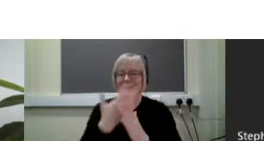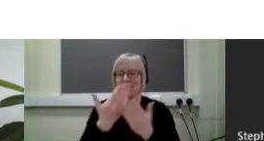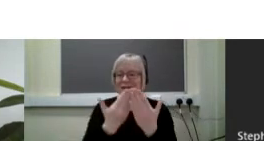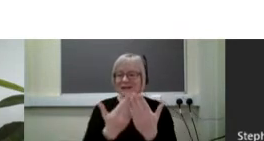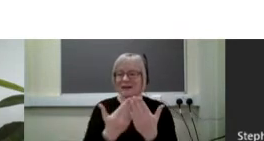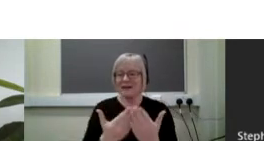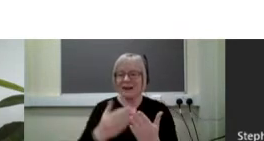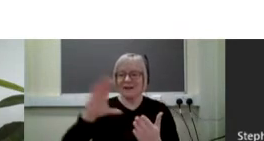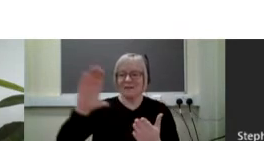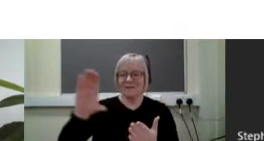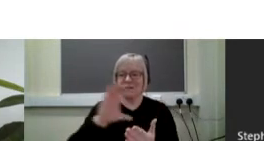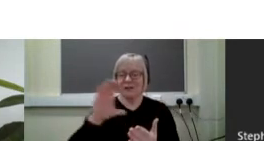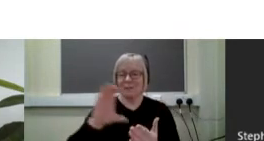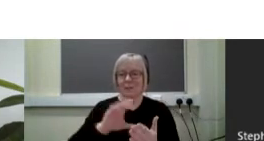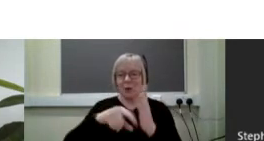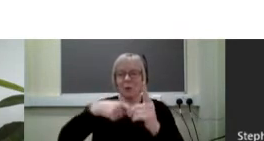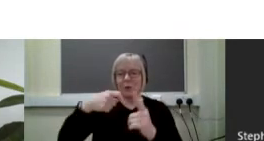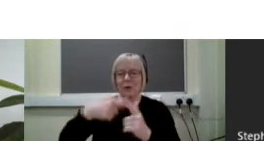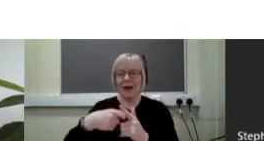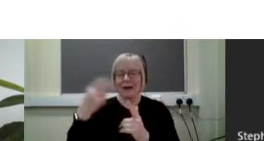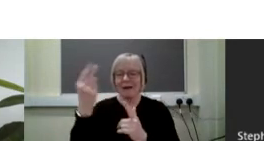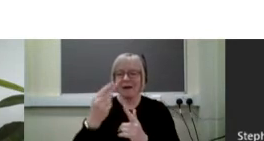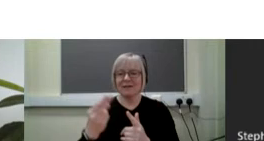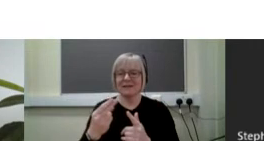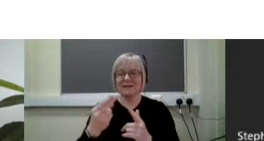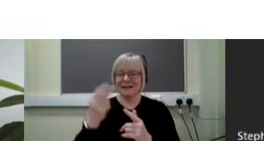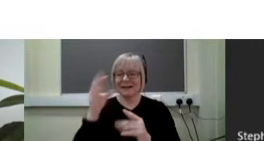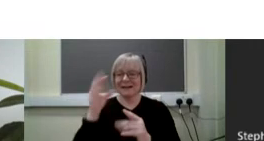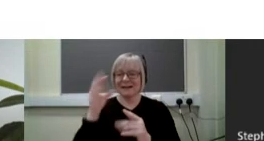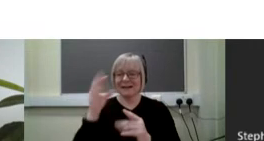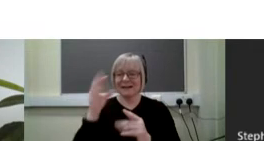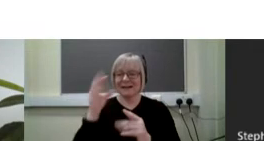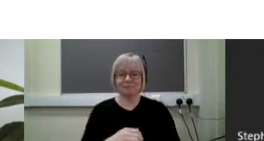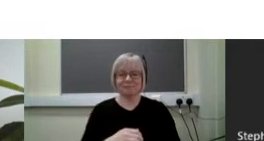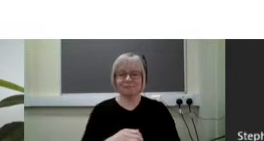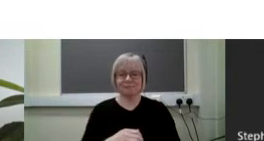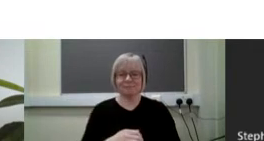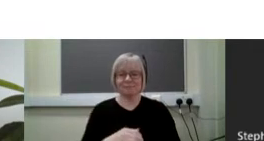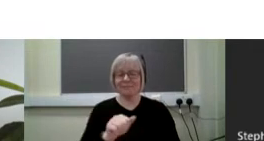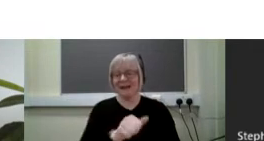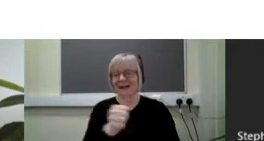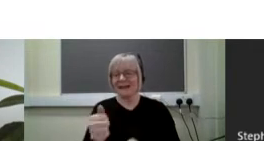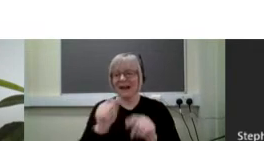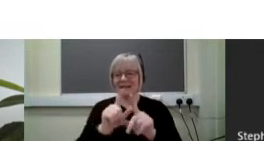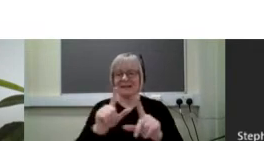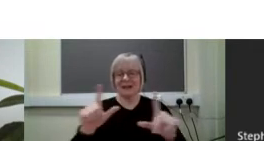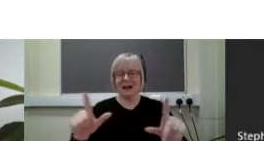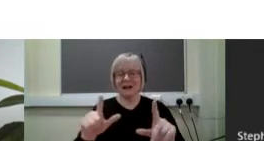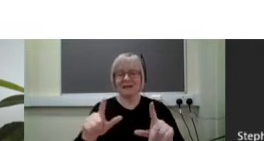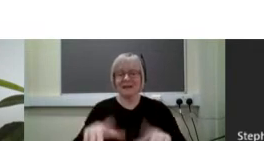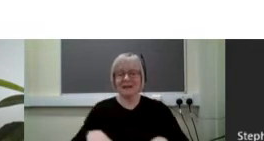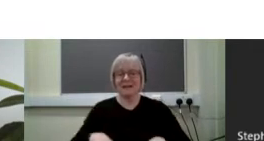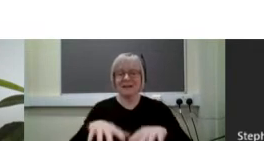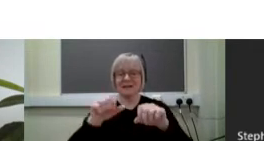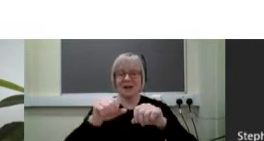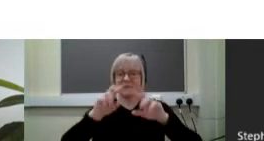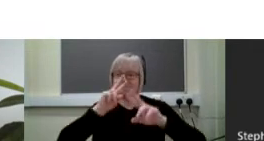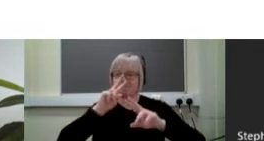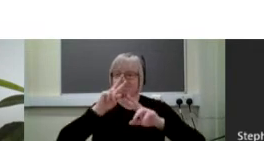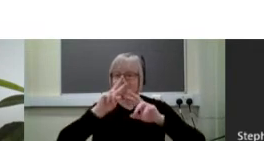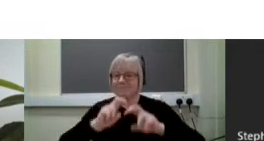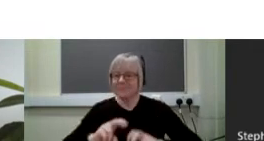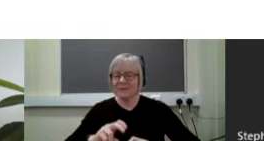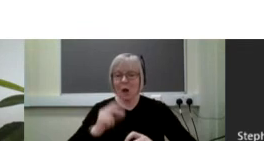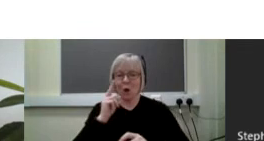UK Arts and Humanities Research Council. Next slide, please. The study began with a scoping review, which looked at the